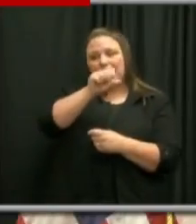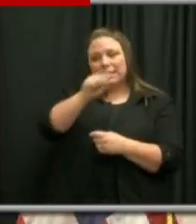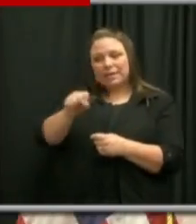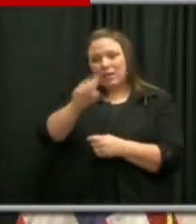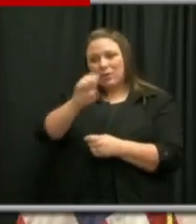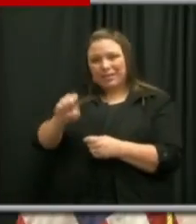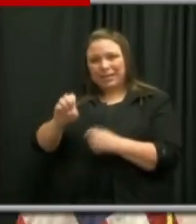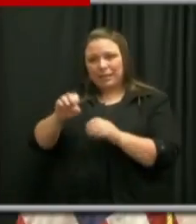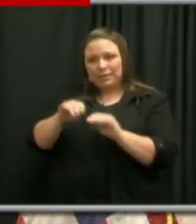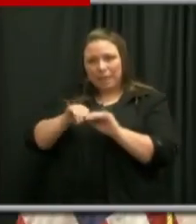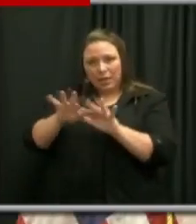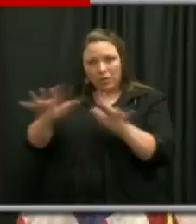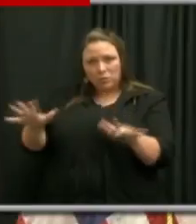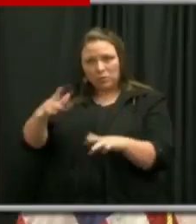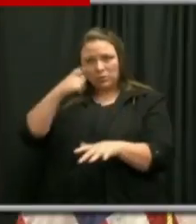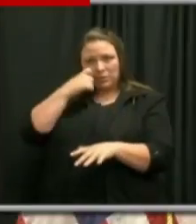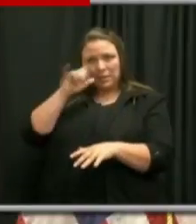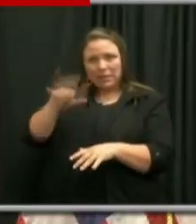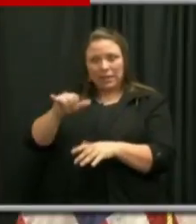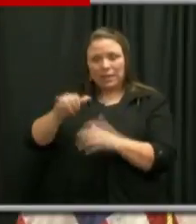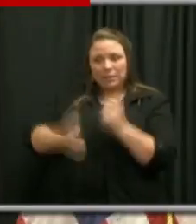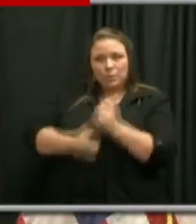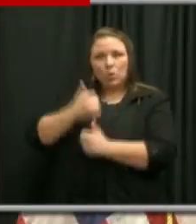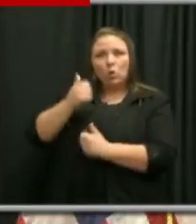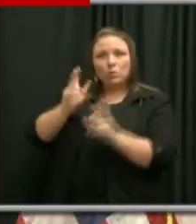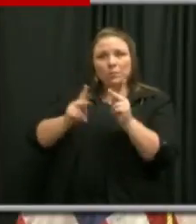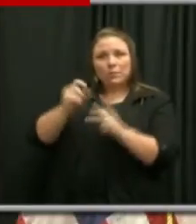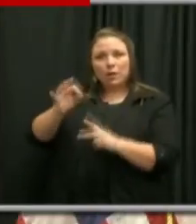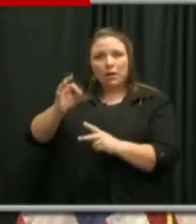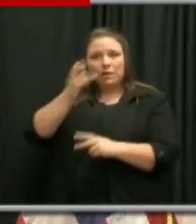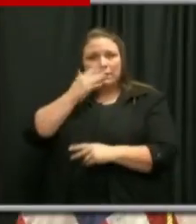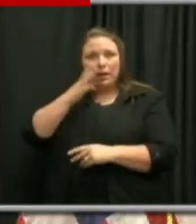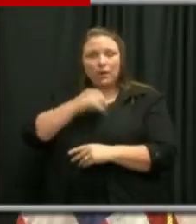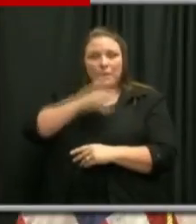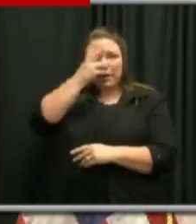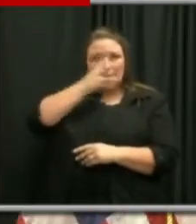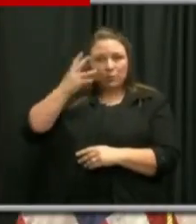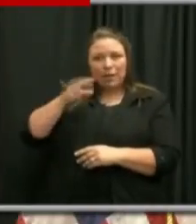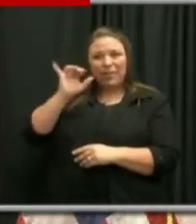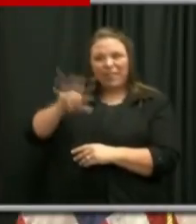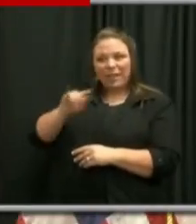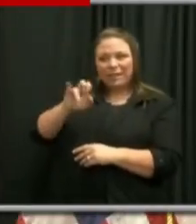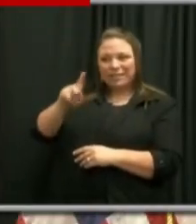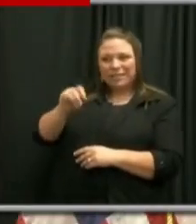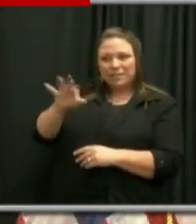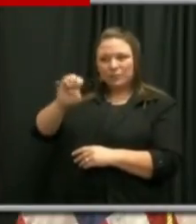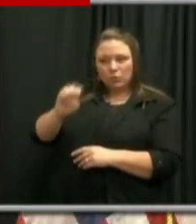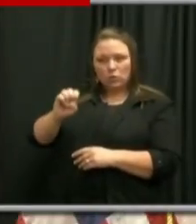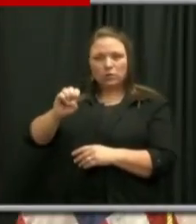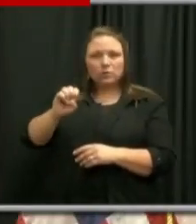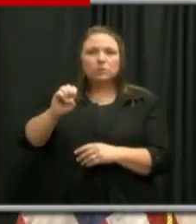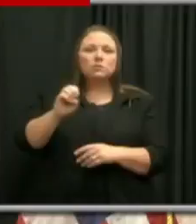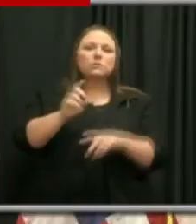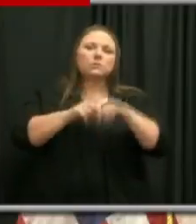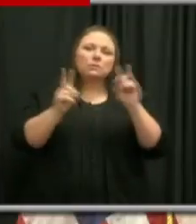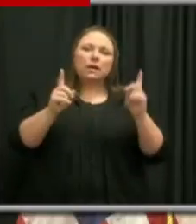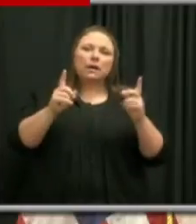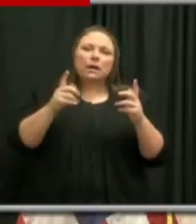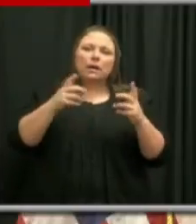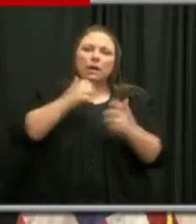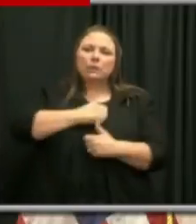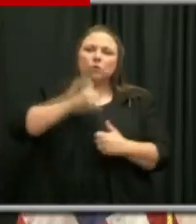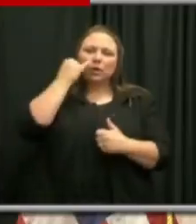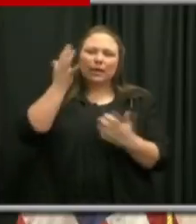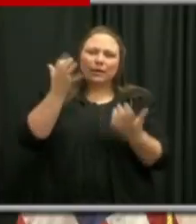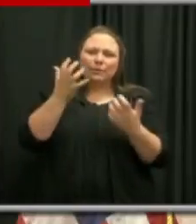be people of color and immigrants. So maybe there is that task force. So I apologize if the two were